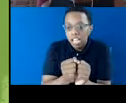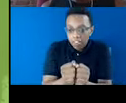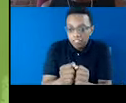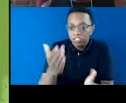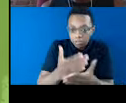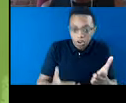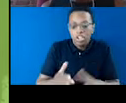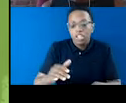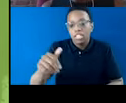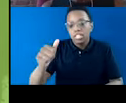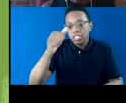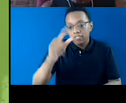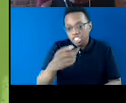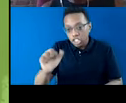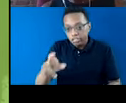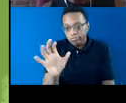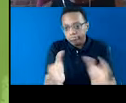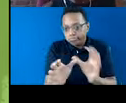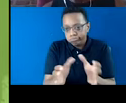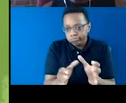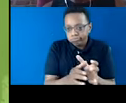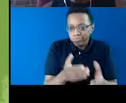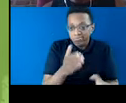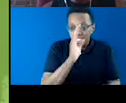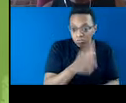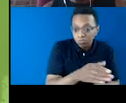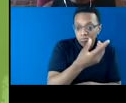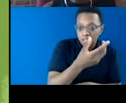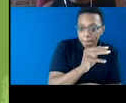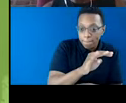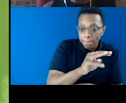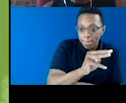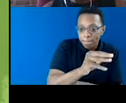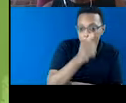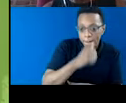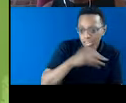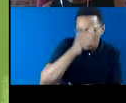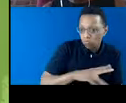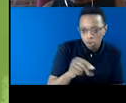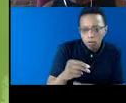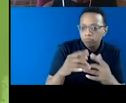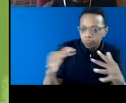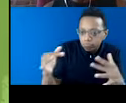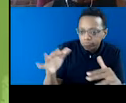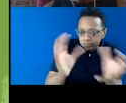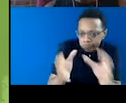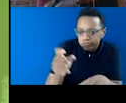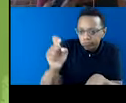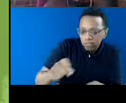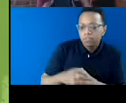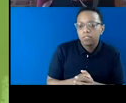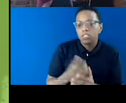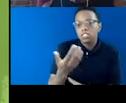just along men and women lines. Vittoria arrived in Lisbon in 1556, and she